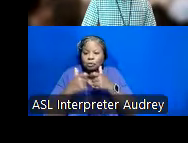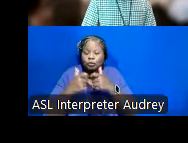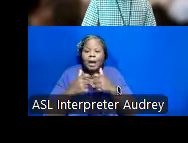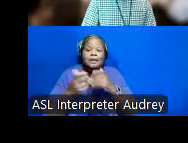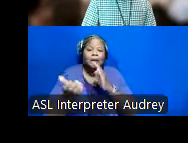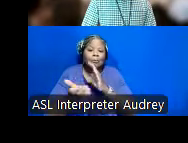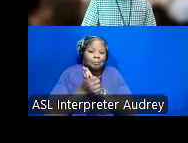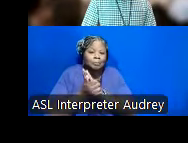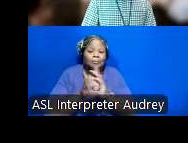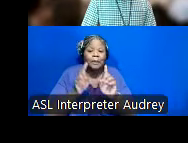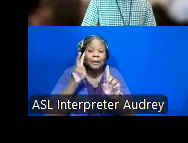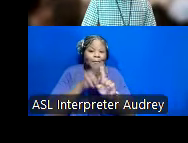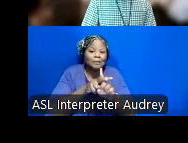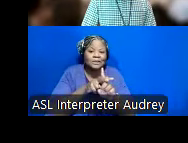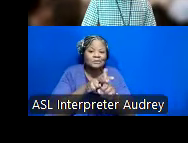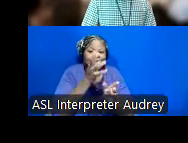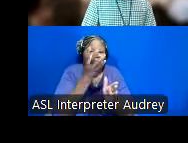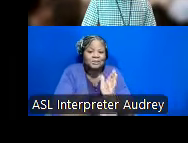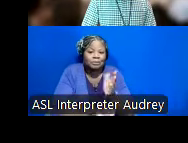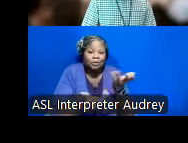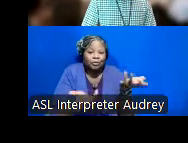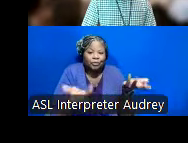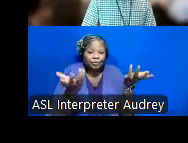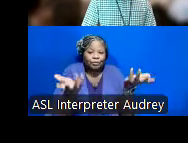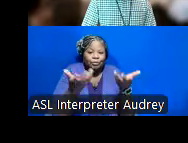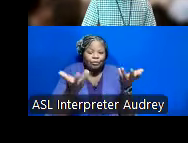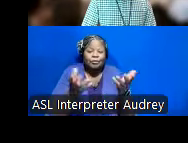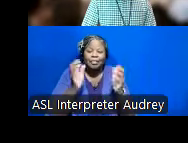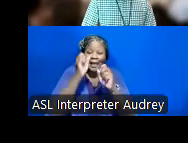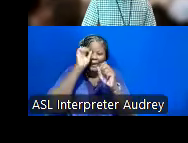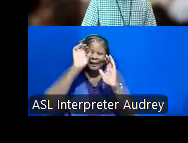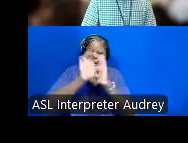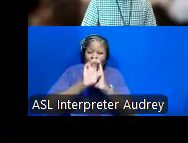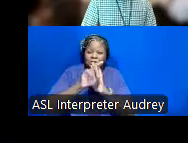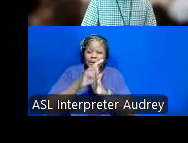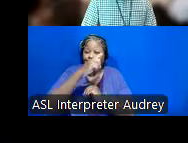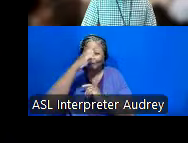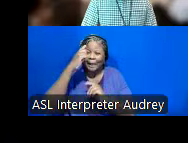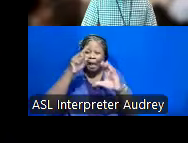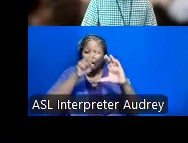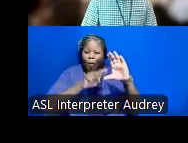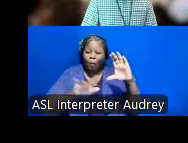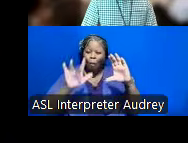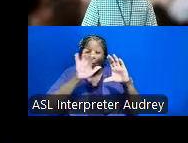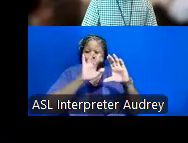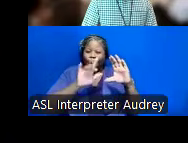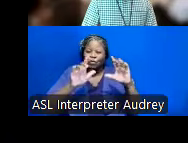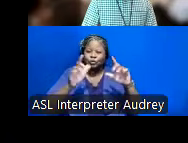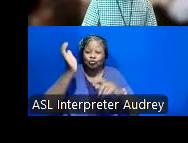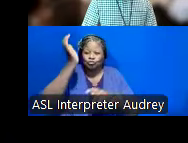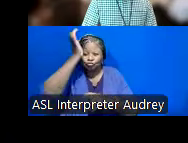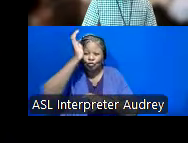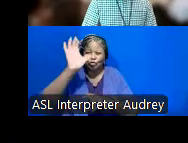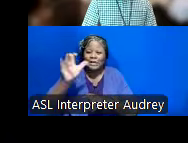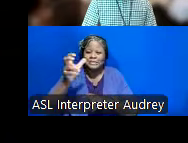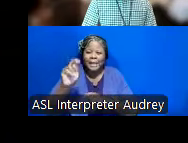appeals, they just kind of disappear." So this image of black holes and great big trash cans that are just